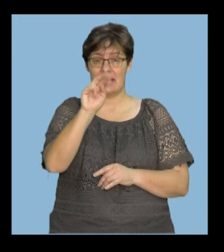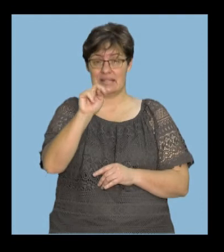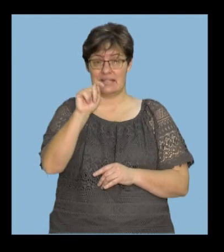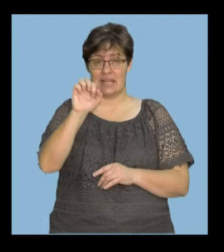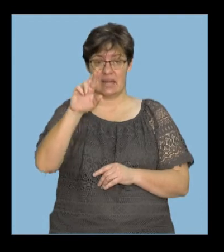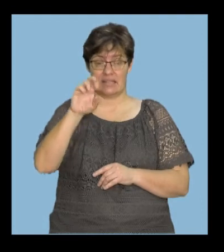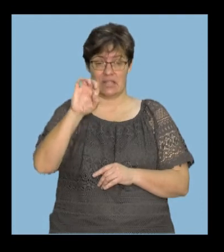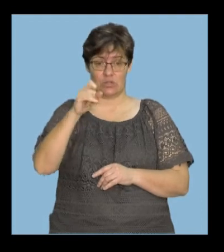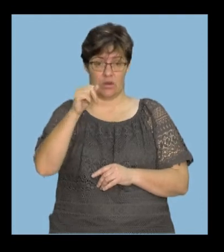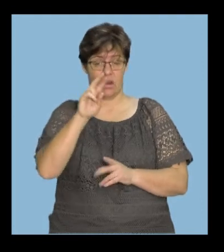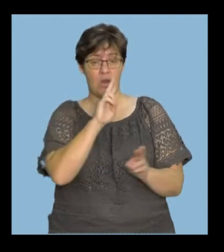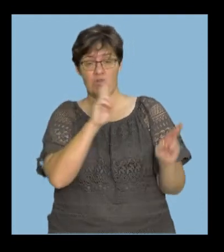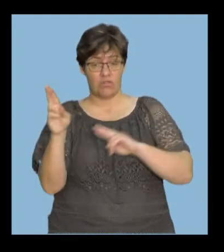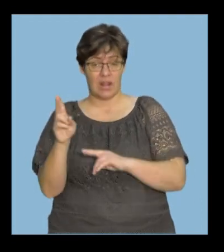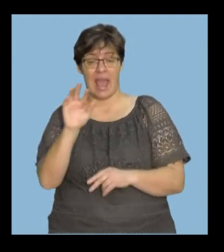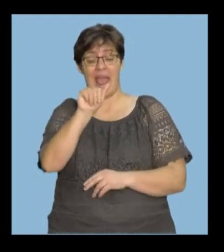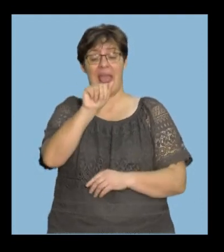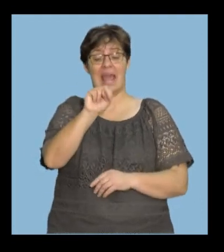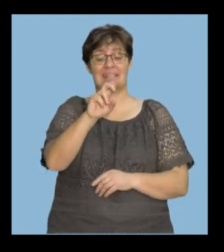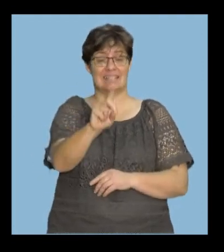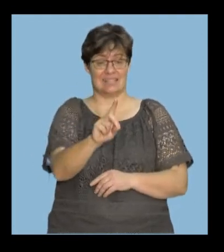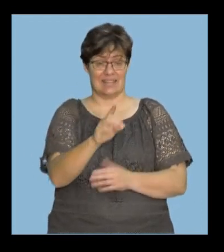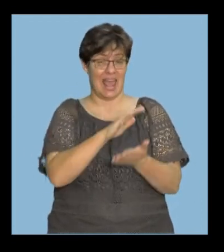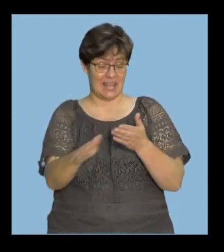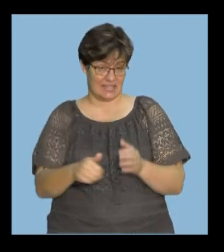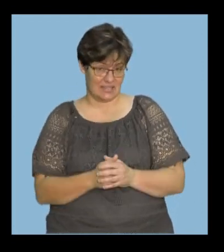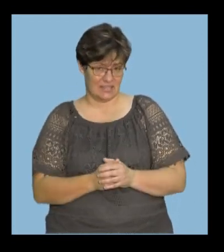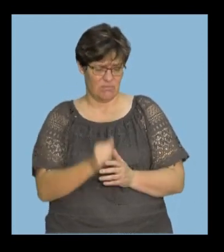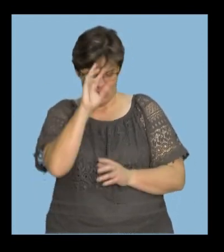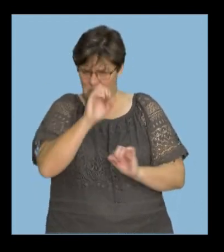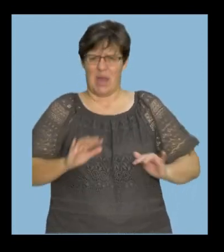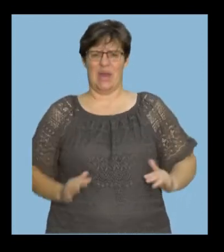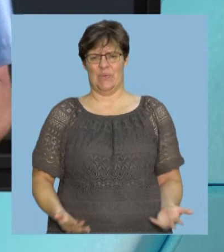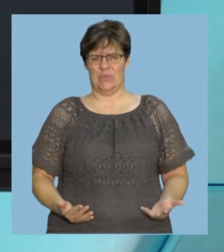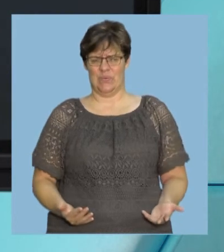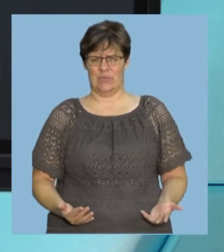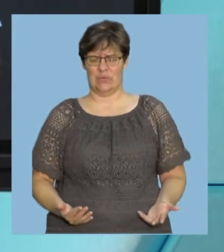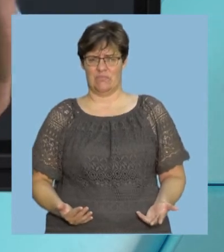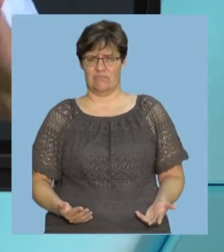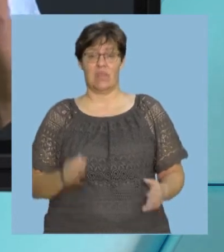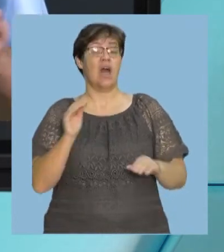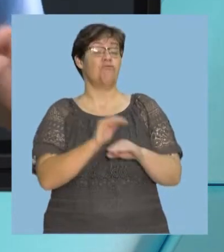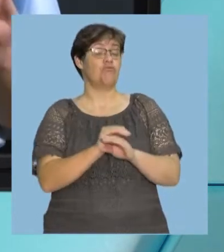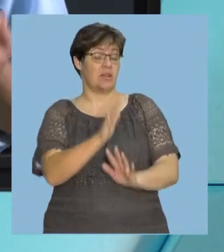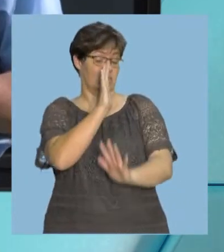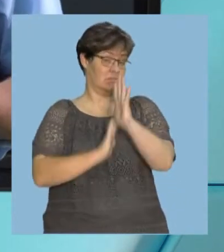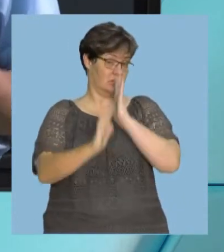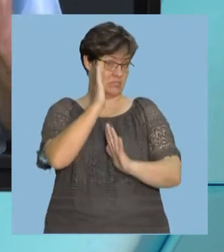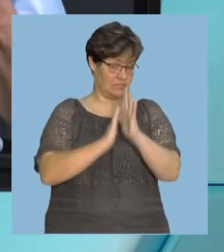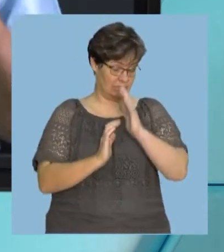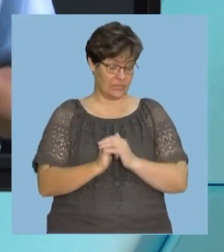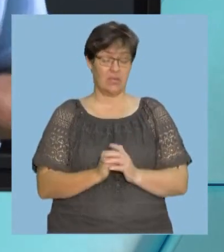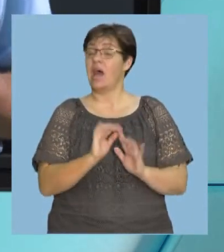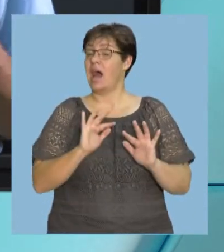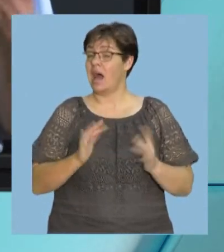intersection is referenced as and. Now, how can we remember this? Well, a friend of mine was telling me one